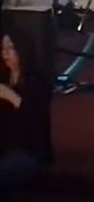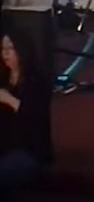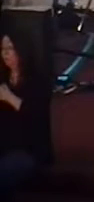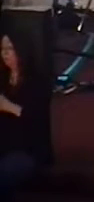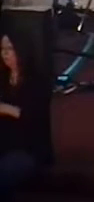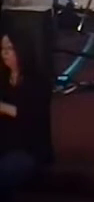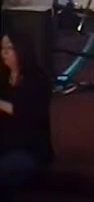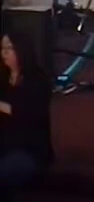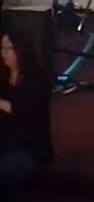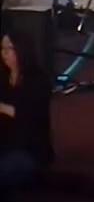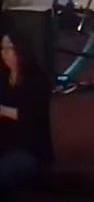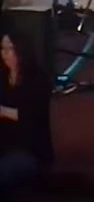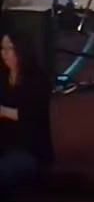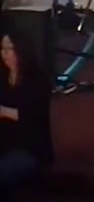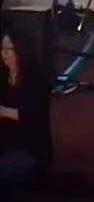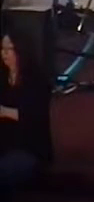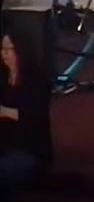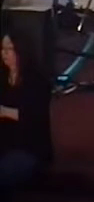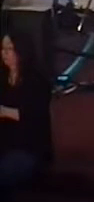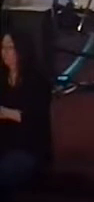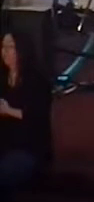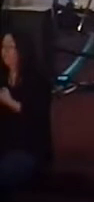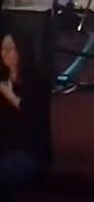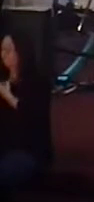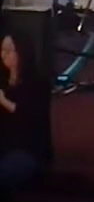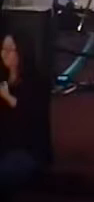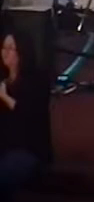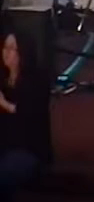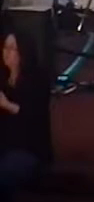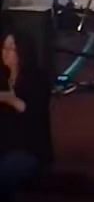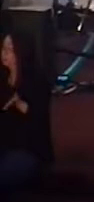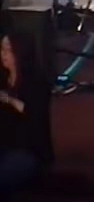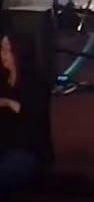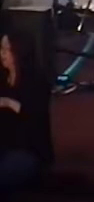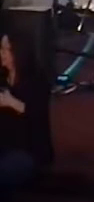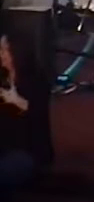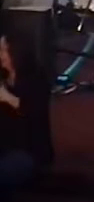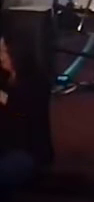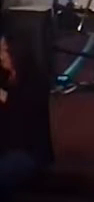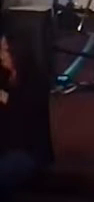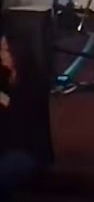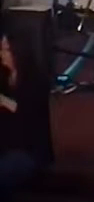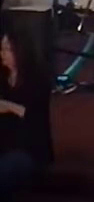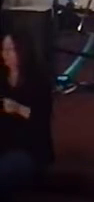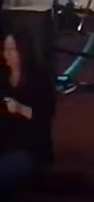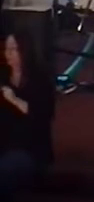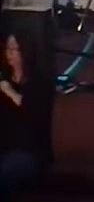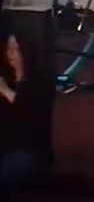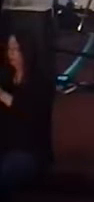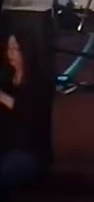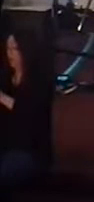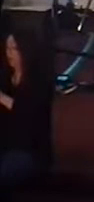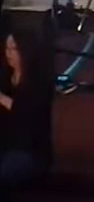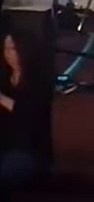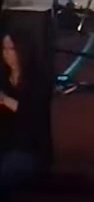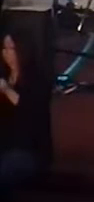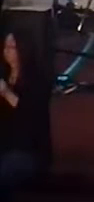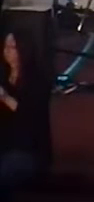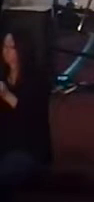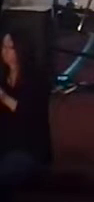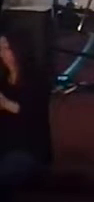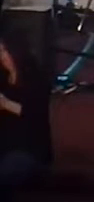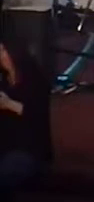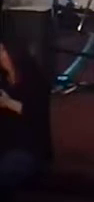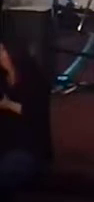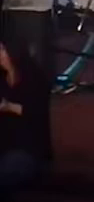ago, she had lost a very close friend in a car accident. Her friend was driving in a truck down the road, fell asleep at the wheel, and